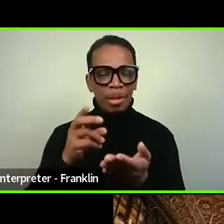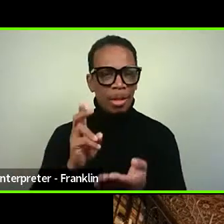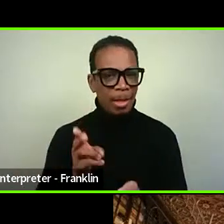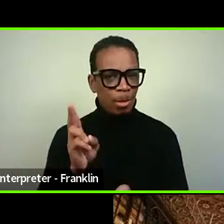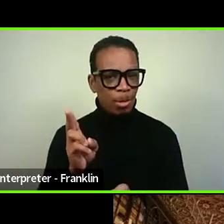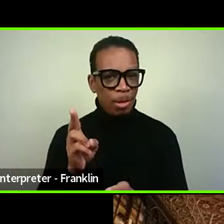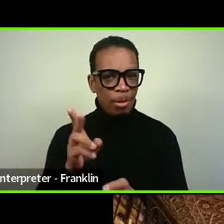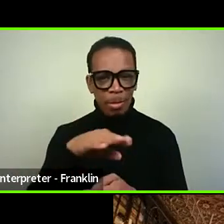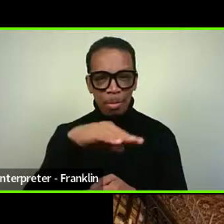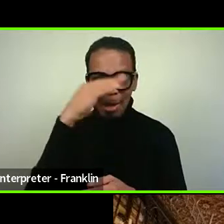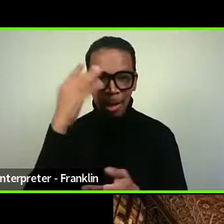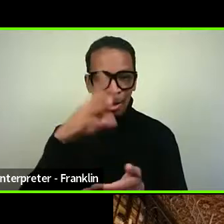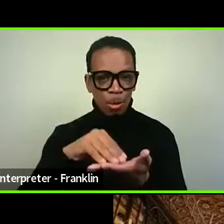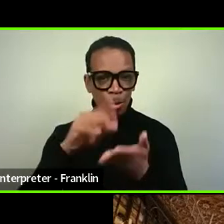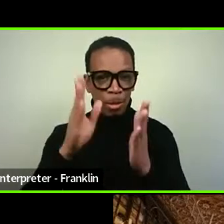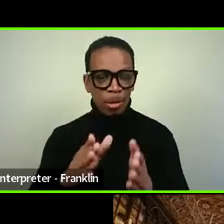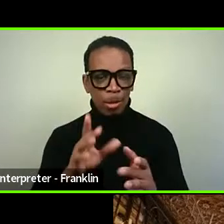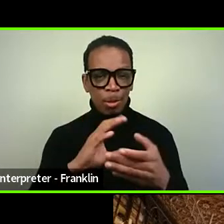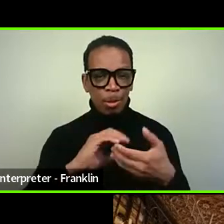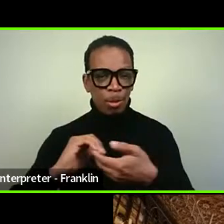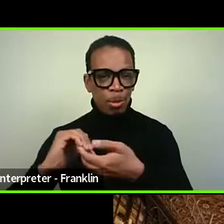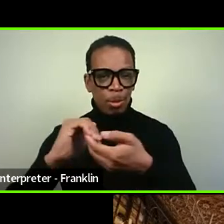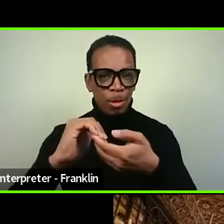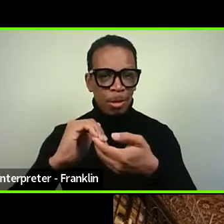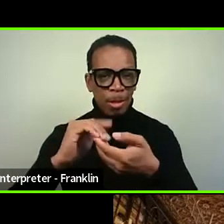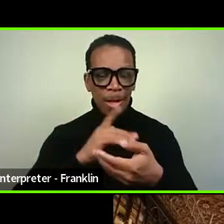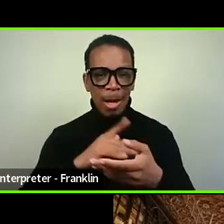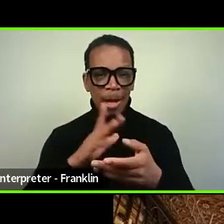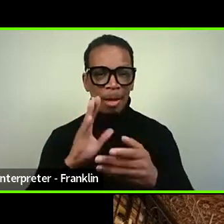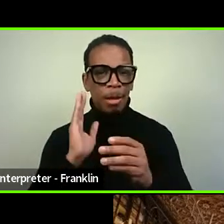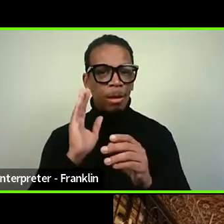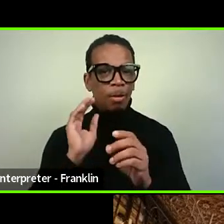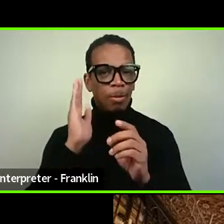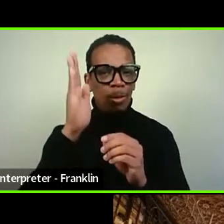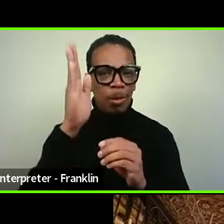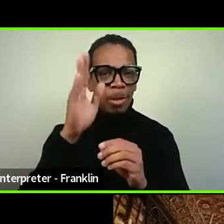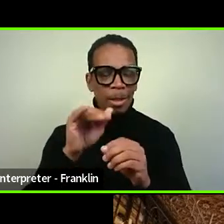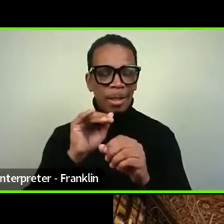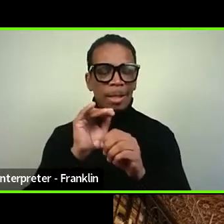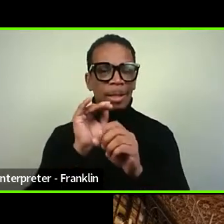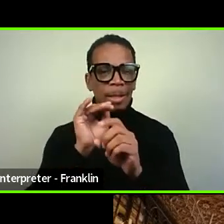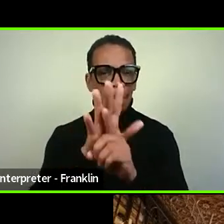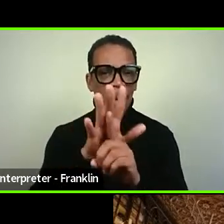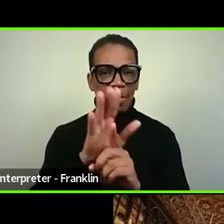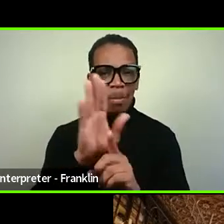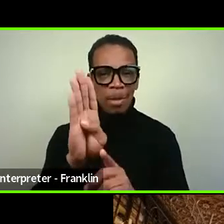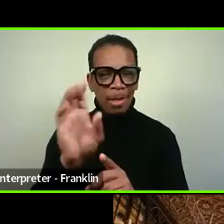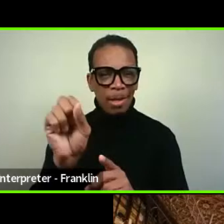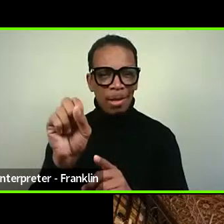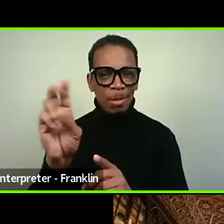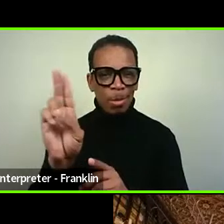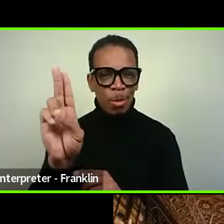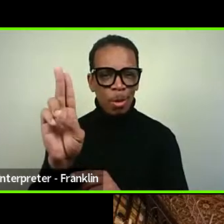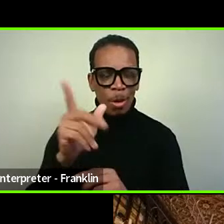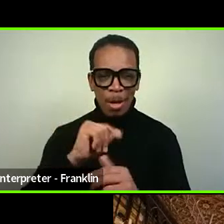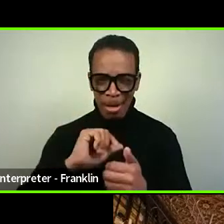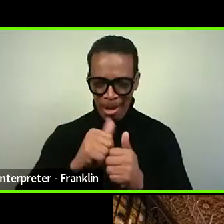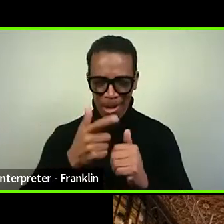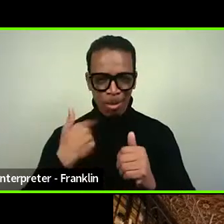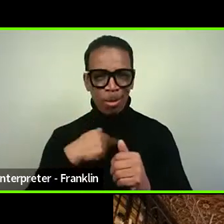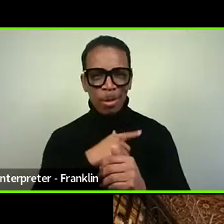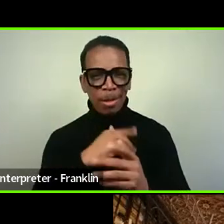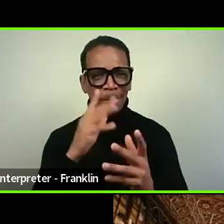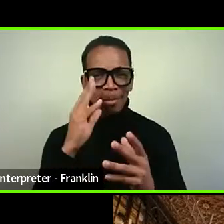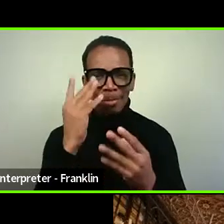Black student unions, the continued and future impacts of BSUs, and so how do we collectively